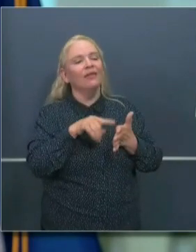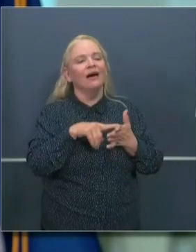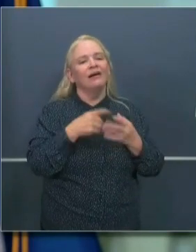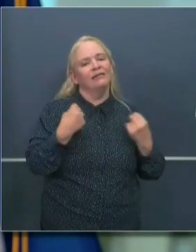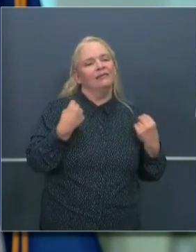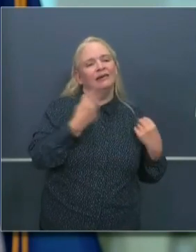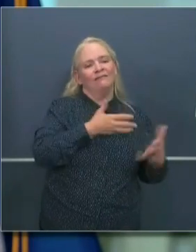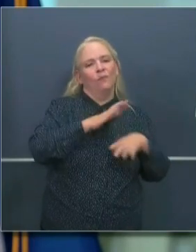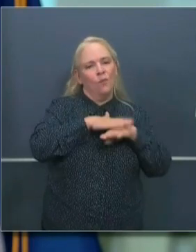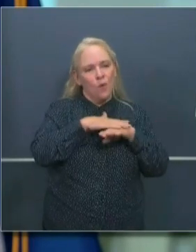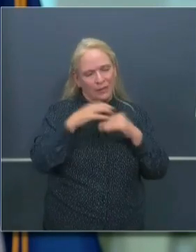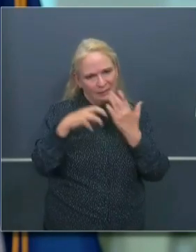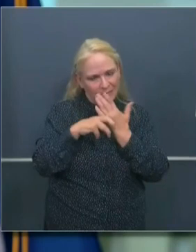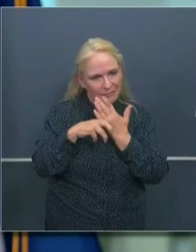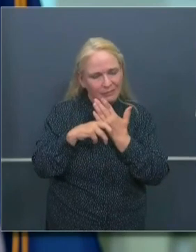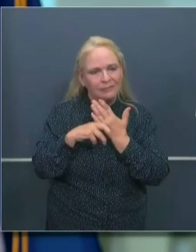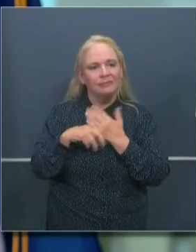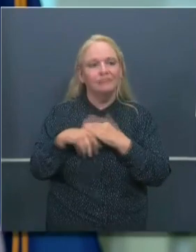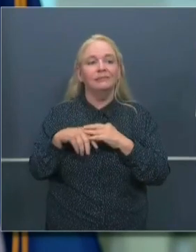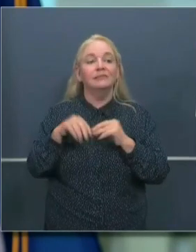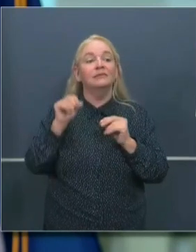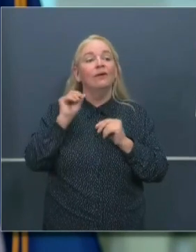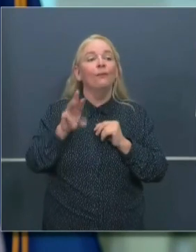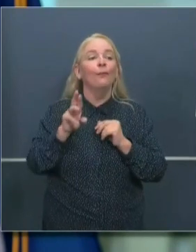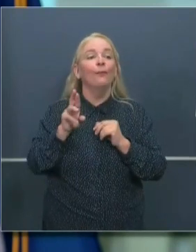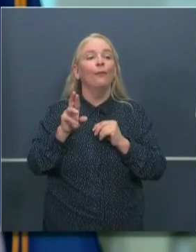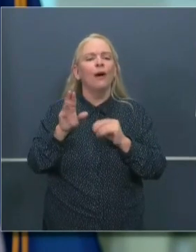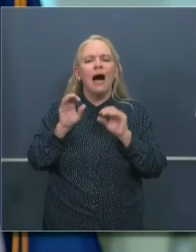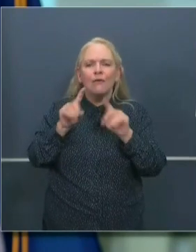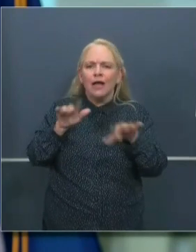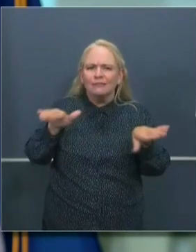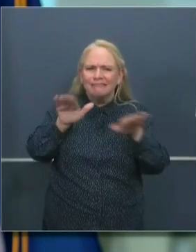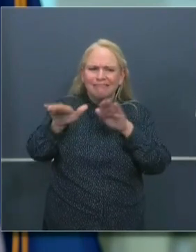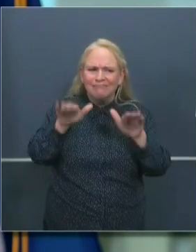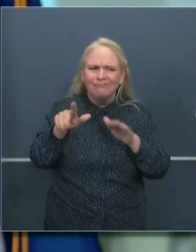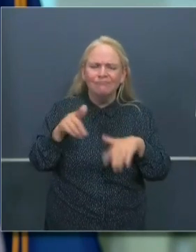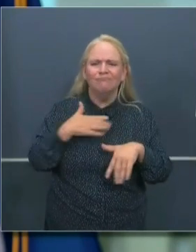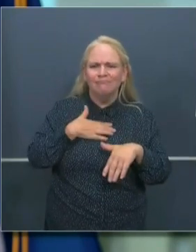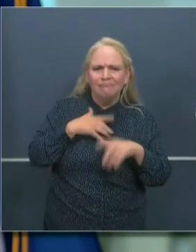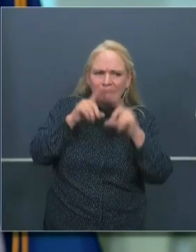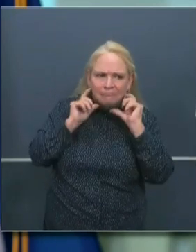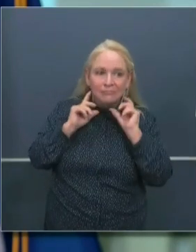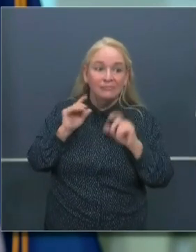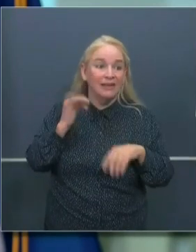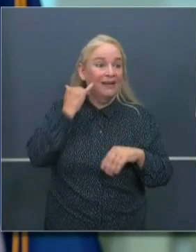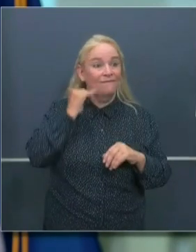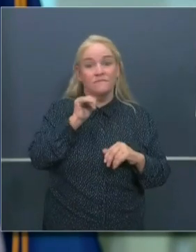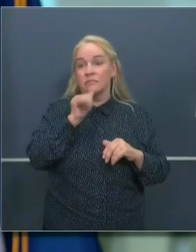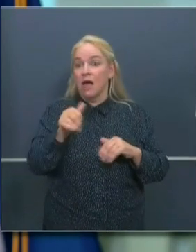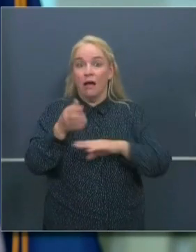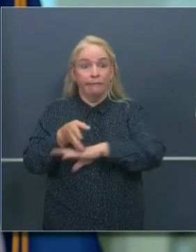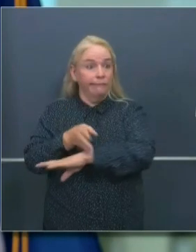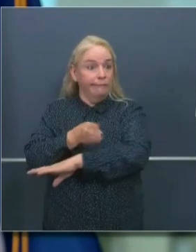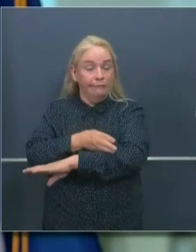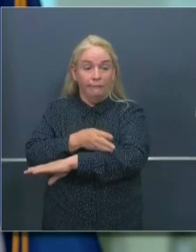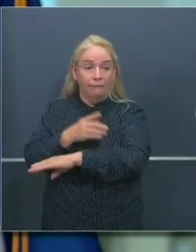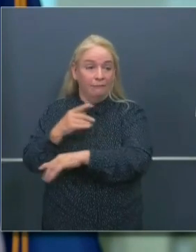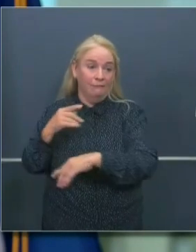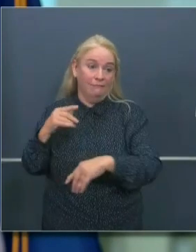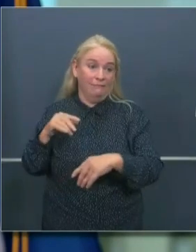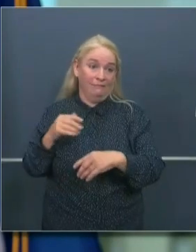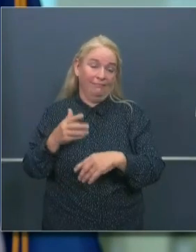citations, you can put out education material, and eventually, if you're not seeing behavioral change, you're absolutely right, then we